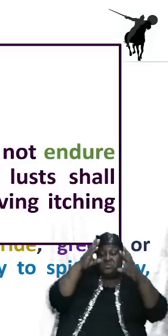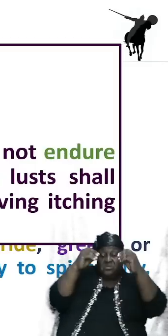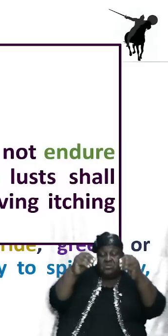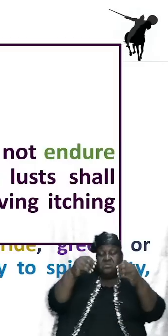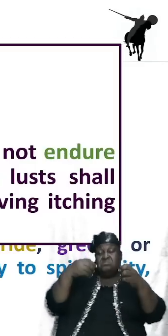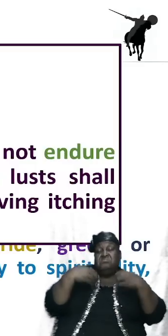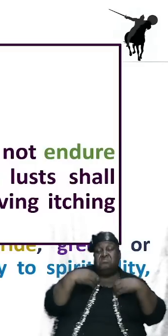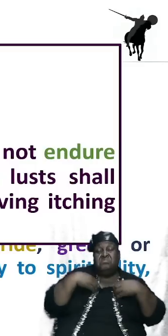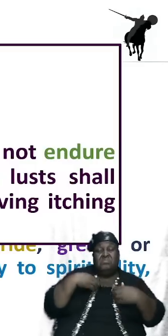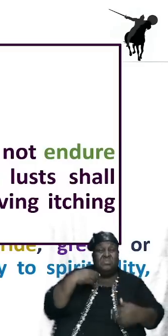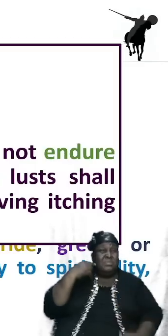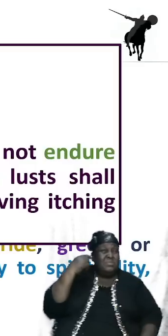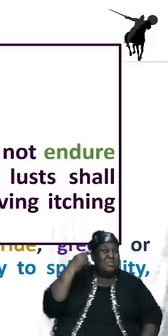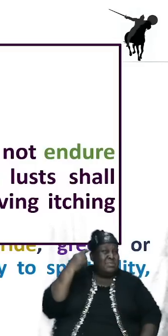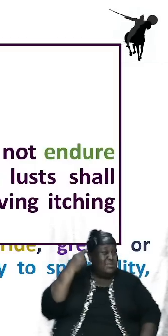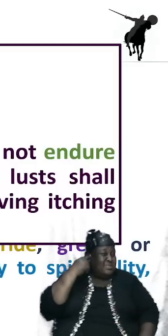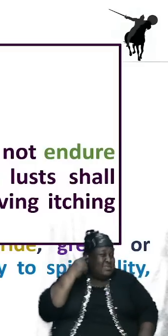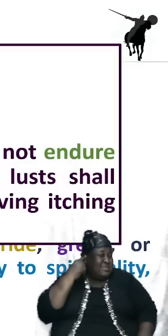itching ears.